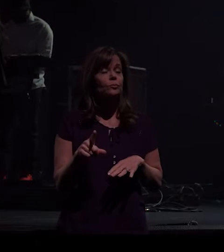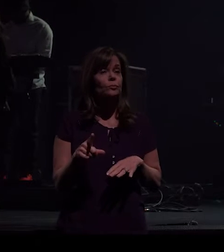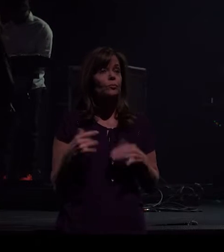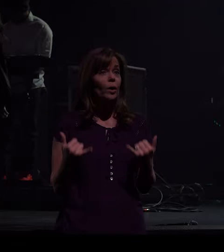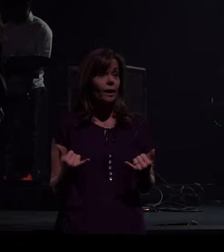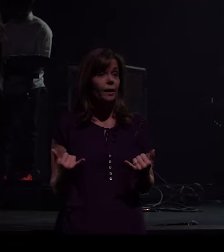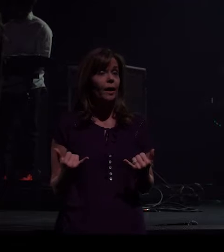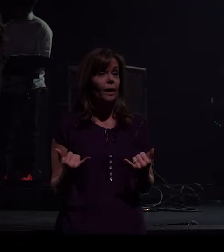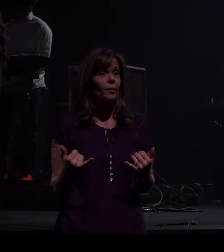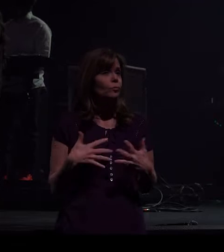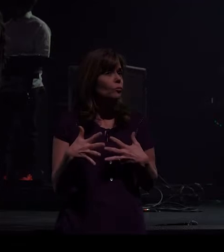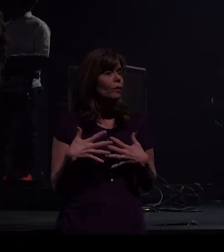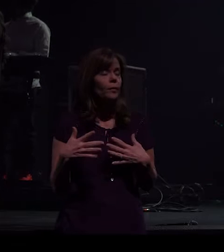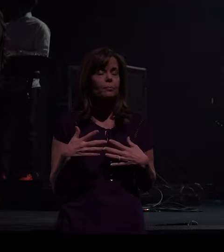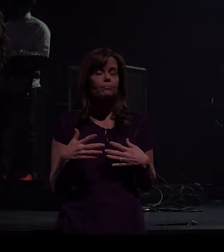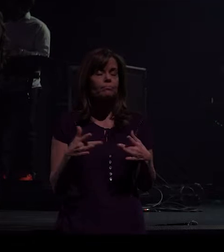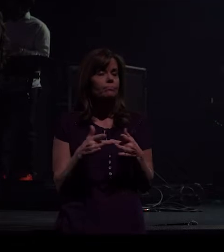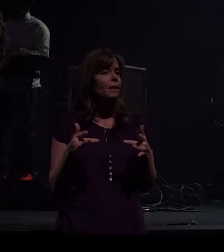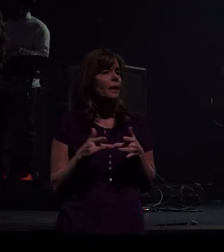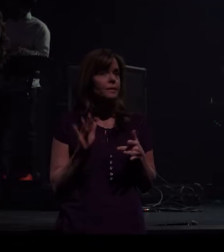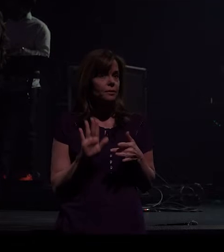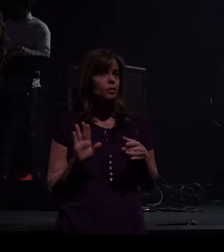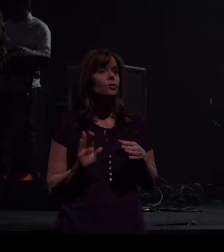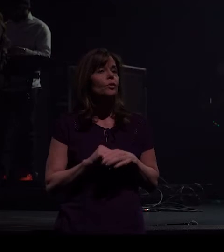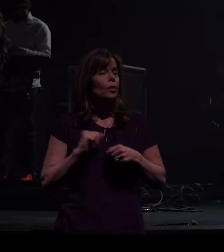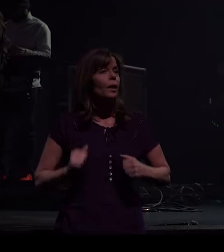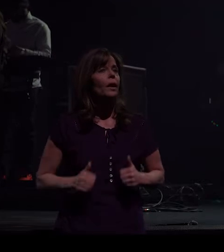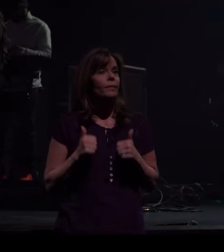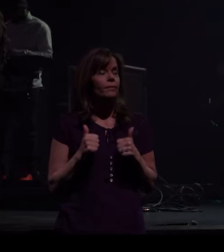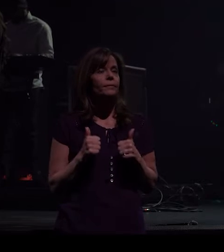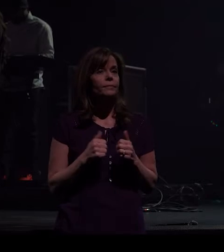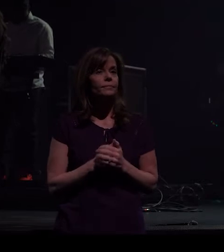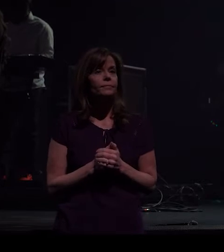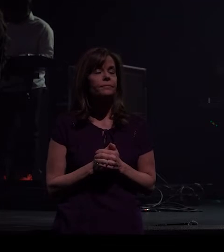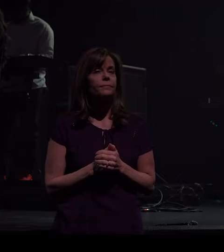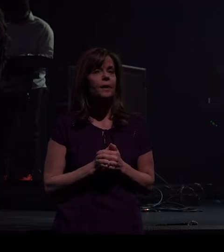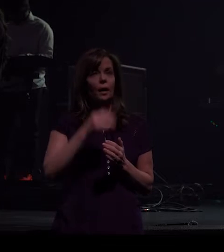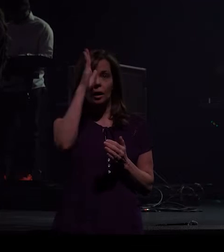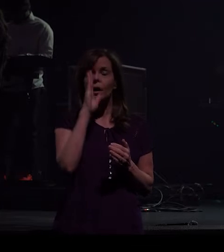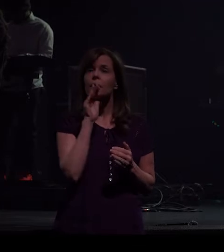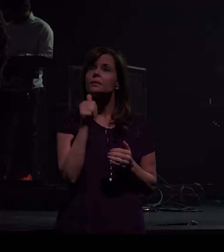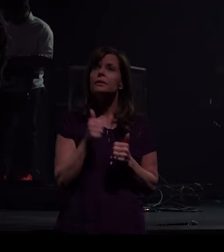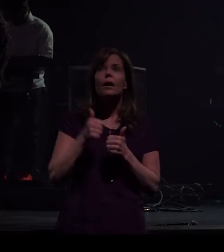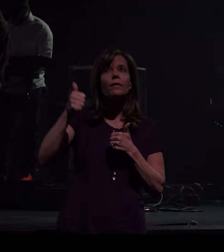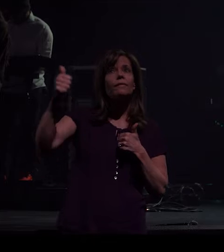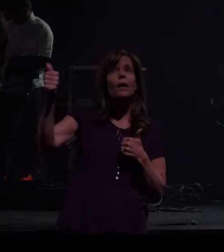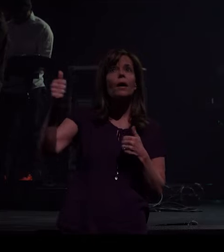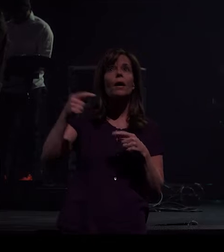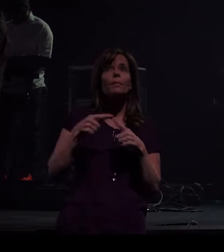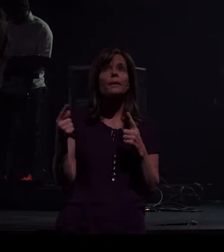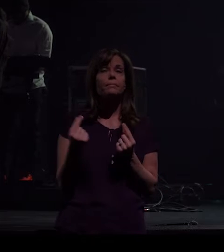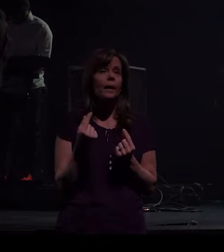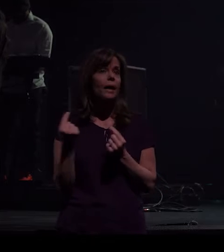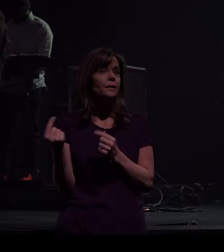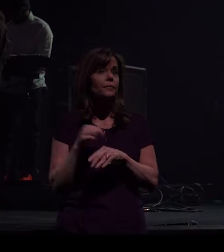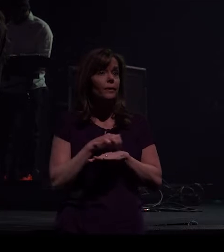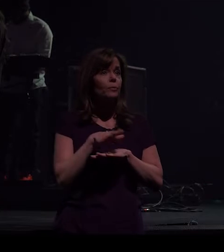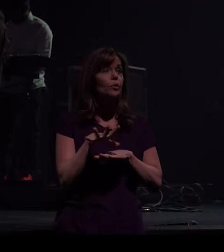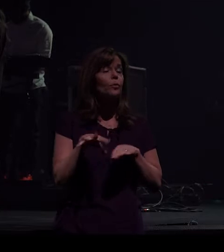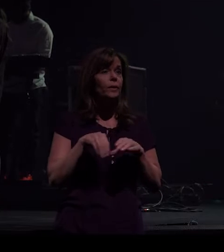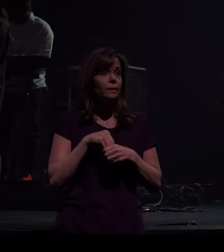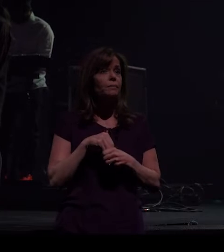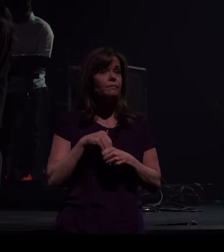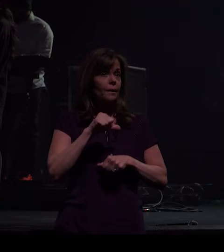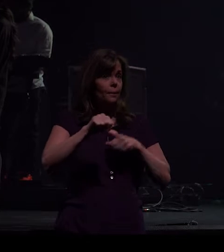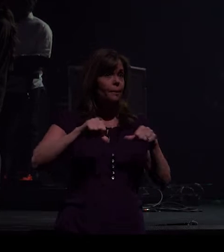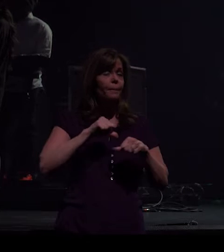you're at. See, we don't worship a God who's far off and distant, but one who's active and moving in our midst.